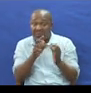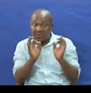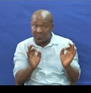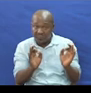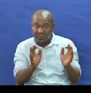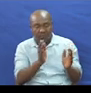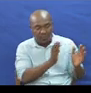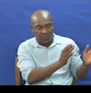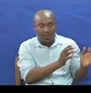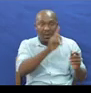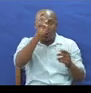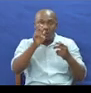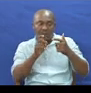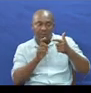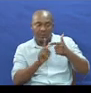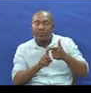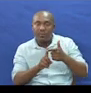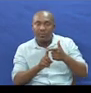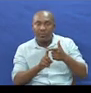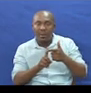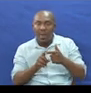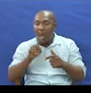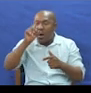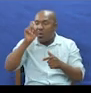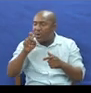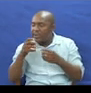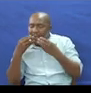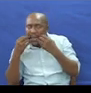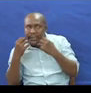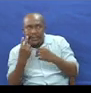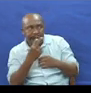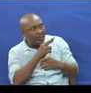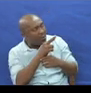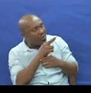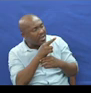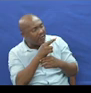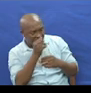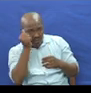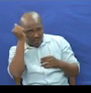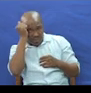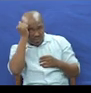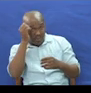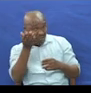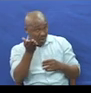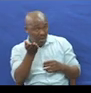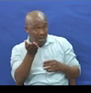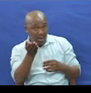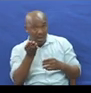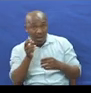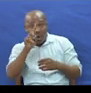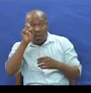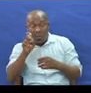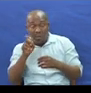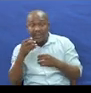Question number 2. What was the rat looking for? Do you remember? What was the rat looking